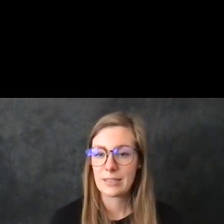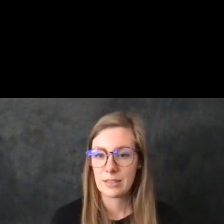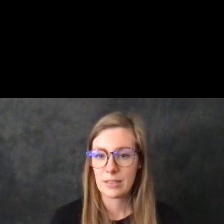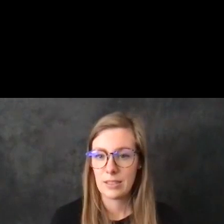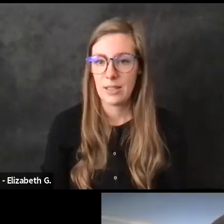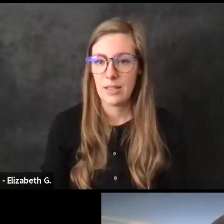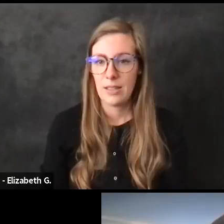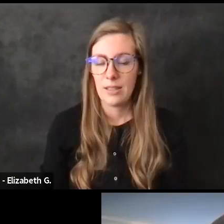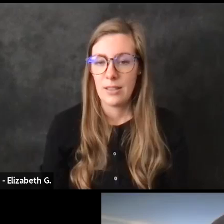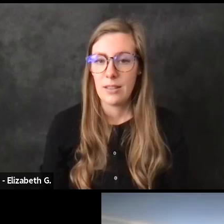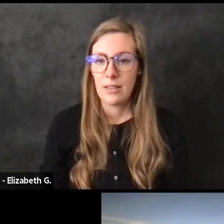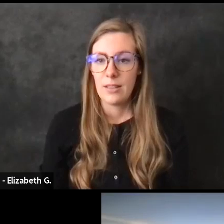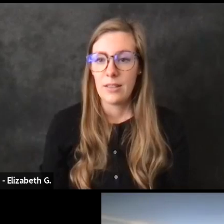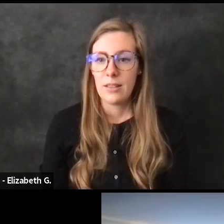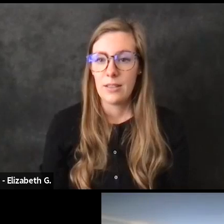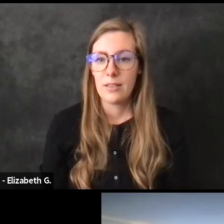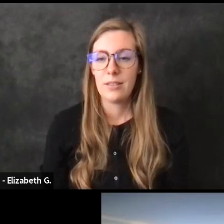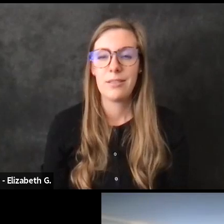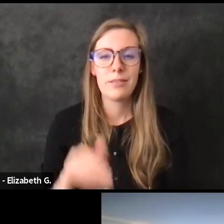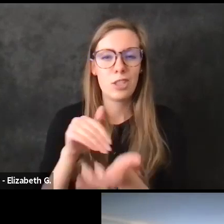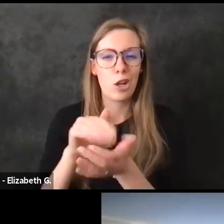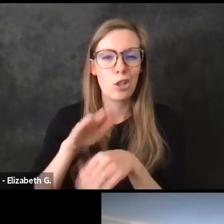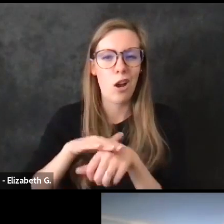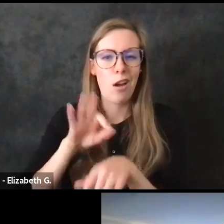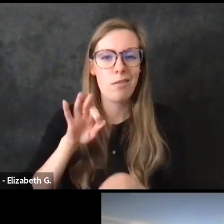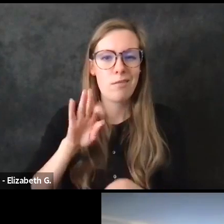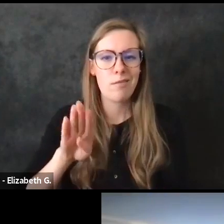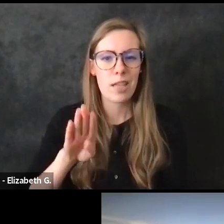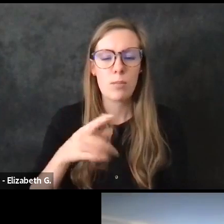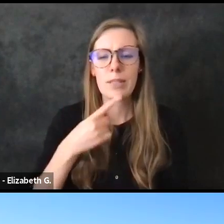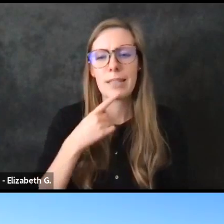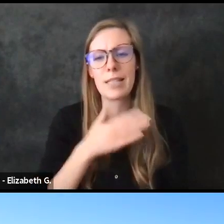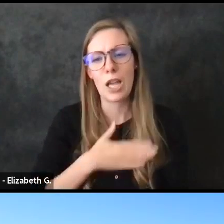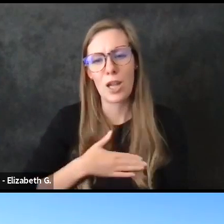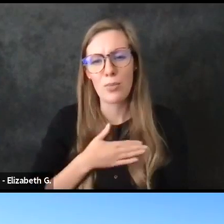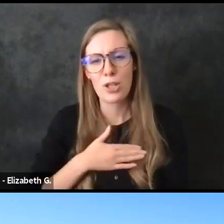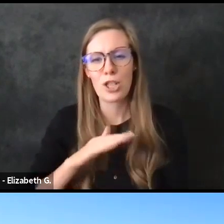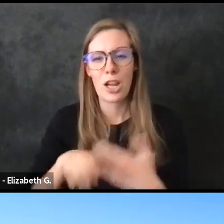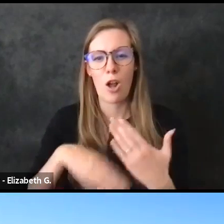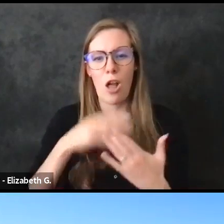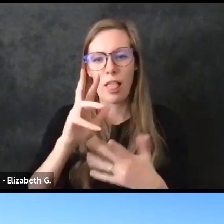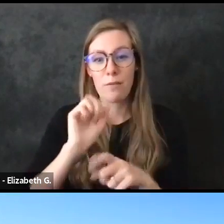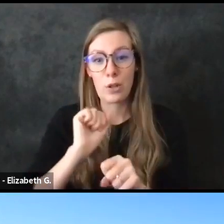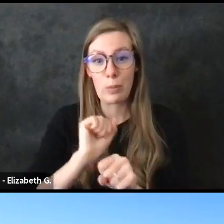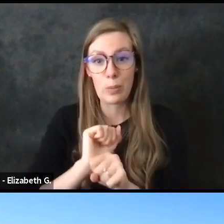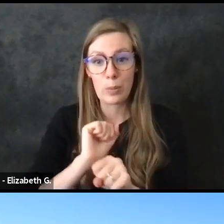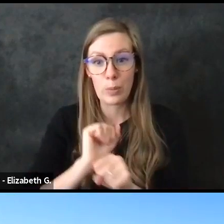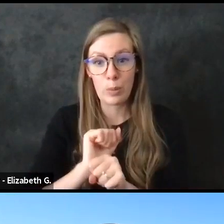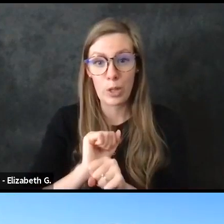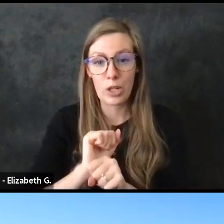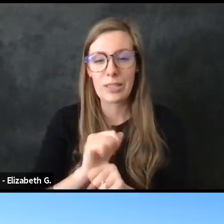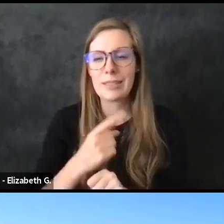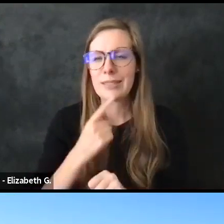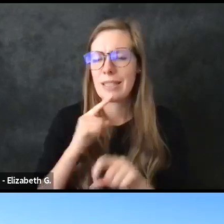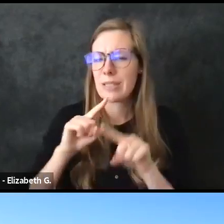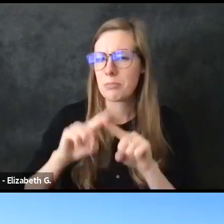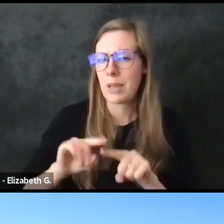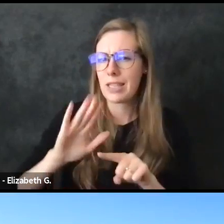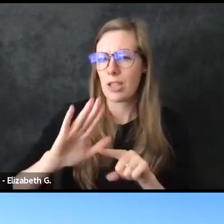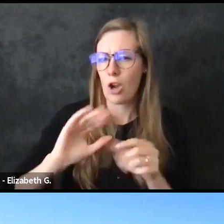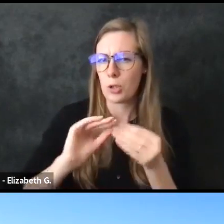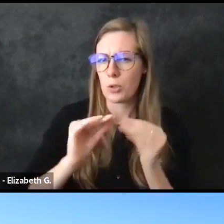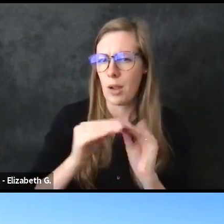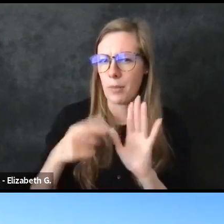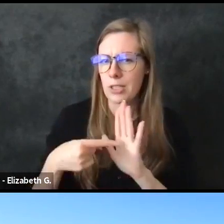Dr. Rodolfo on Facebook says, first off, he appreciates all of your work, but he asks, based on the data that we are